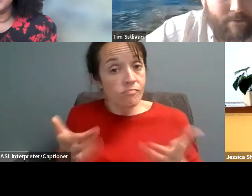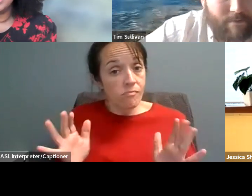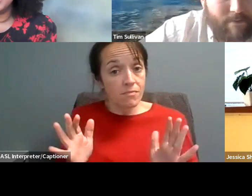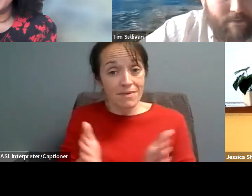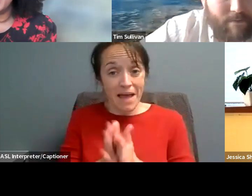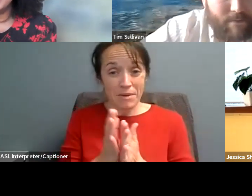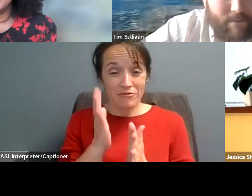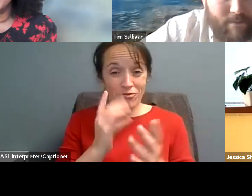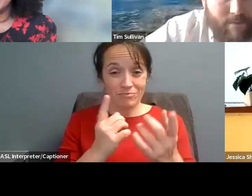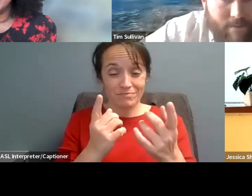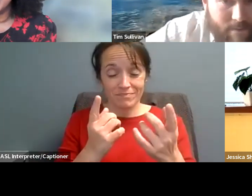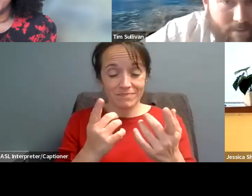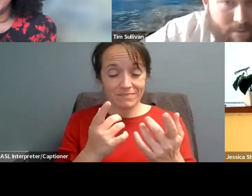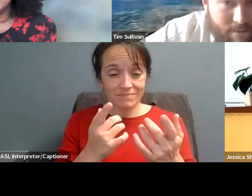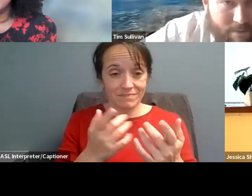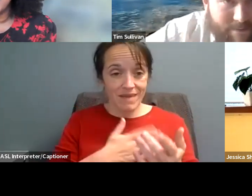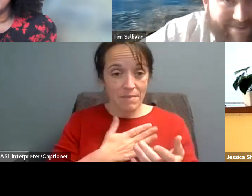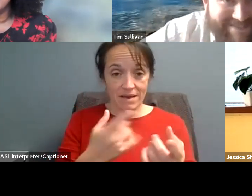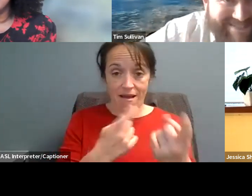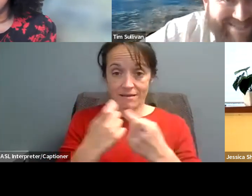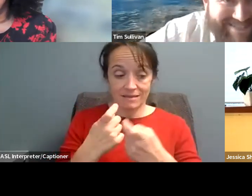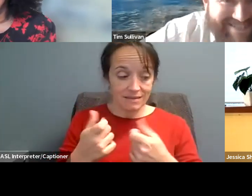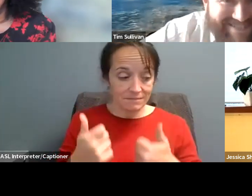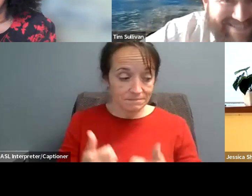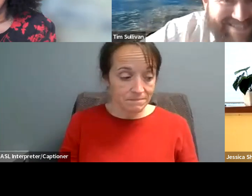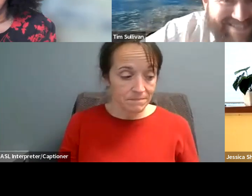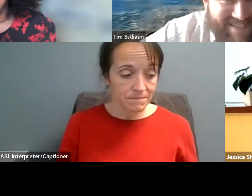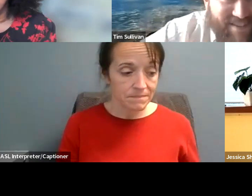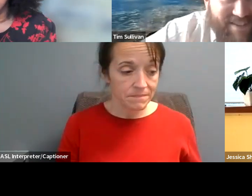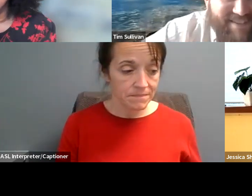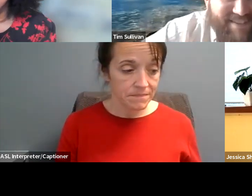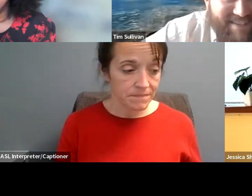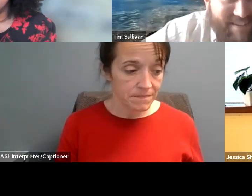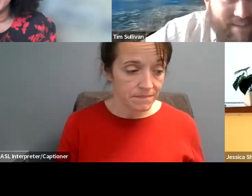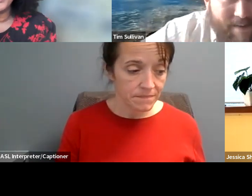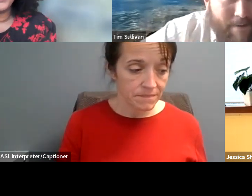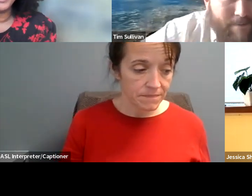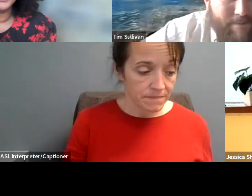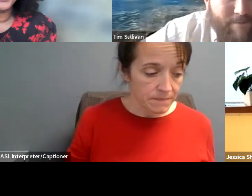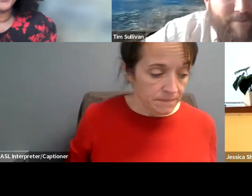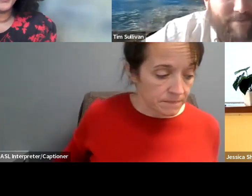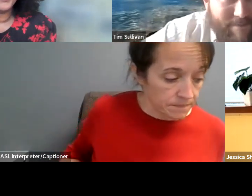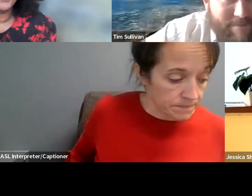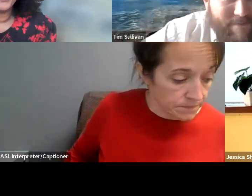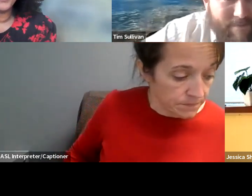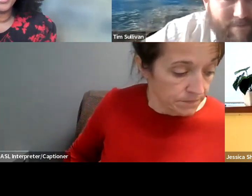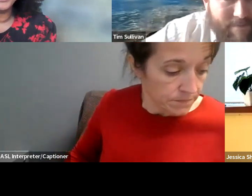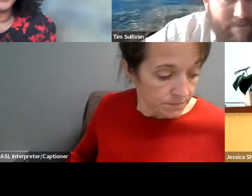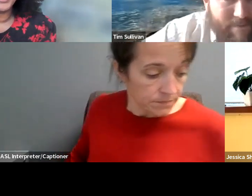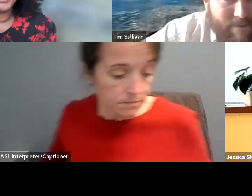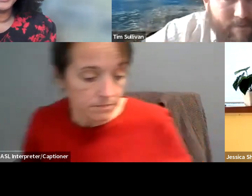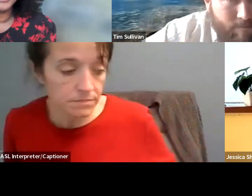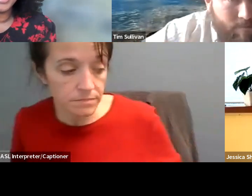Thank you, Tim. I don't see any questions at this time. So we are going to move